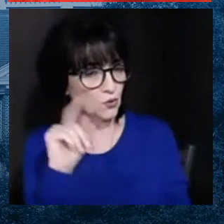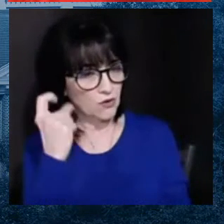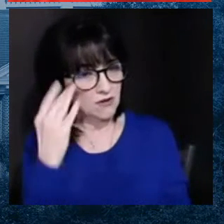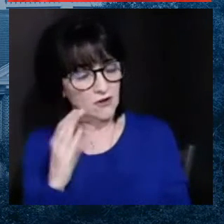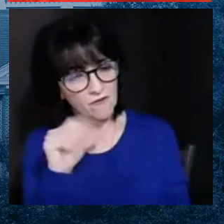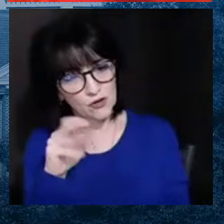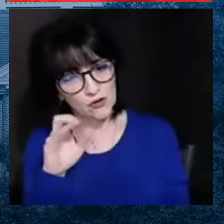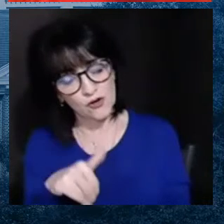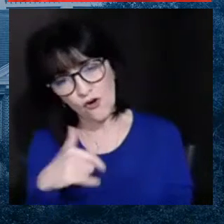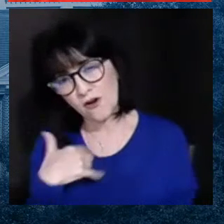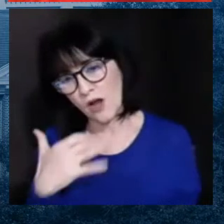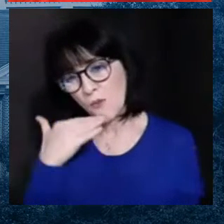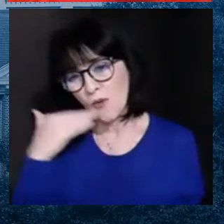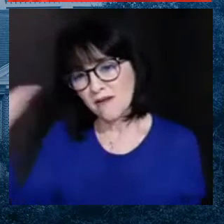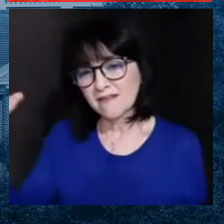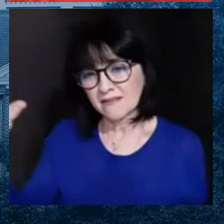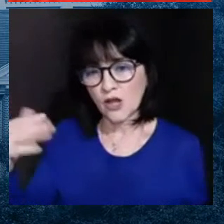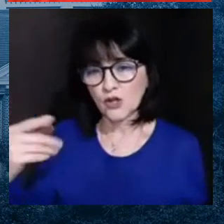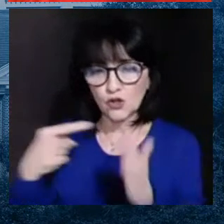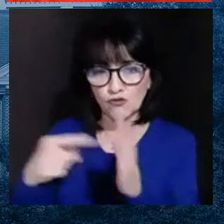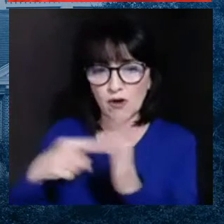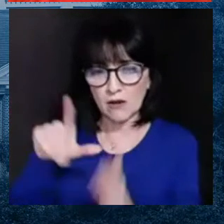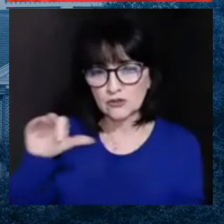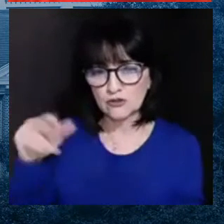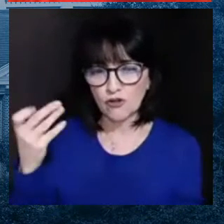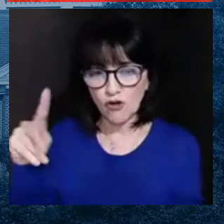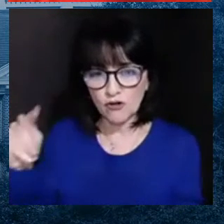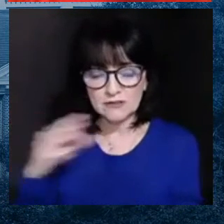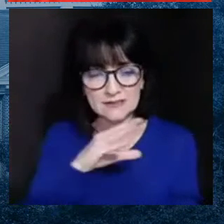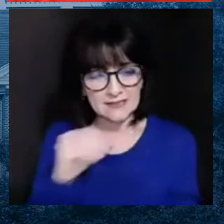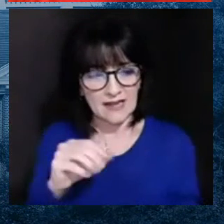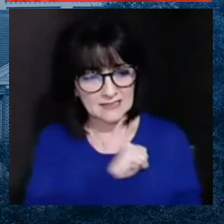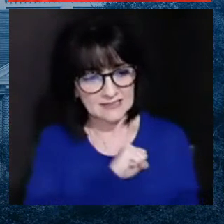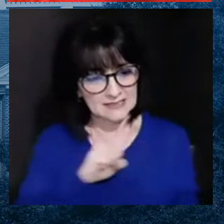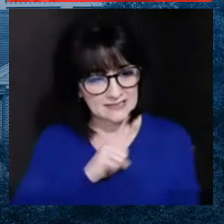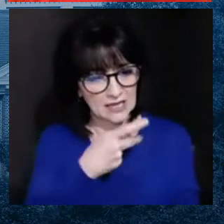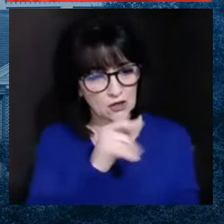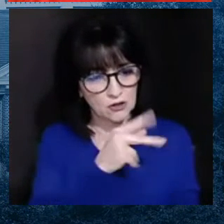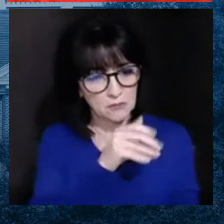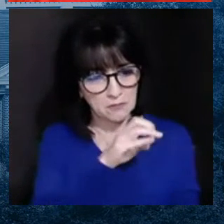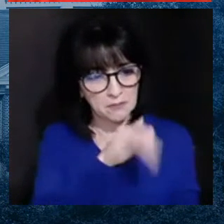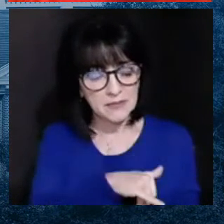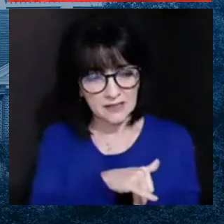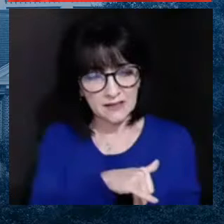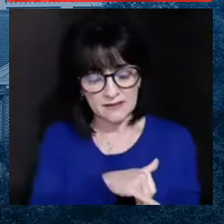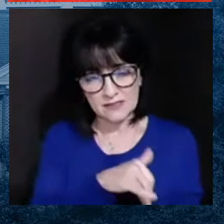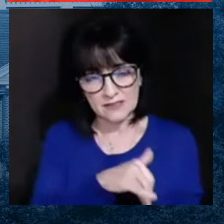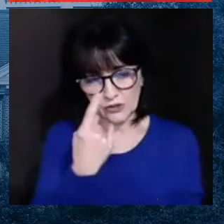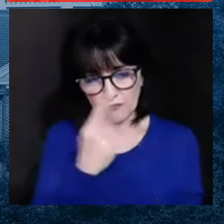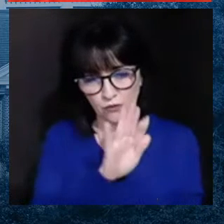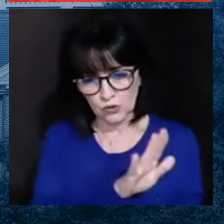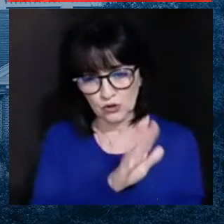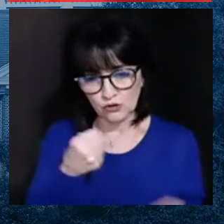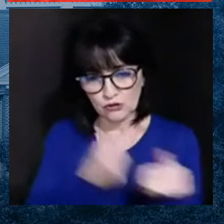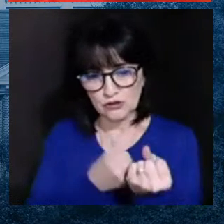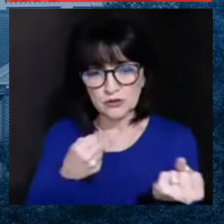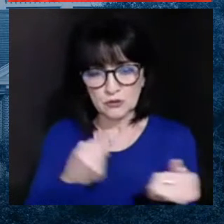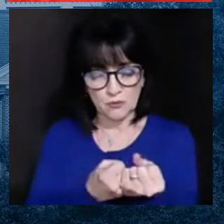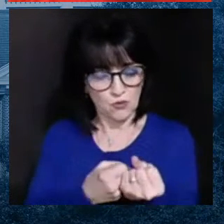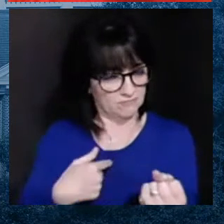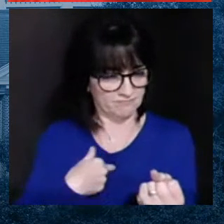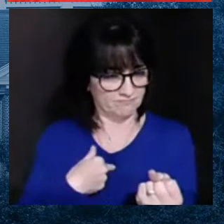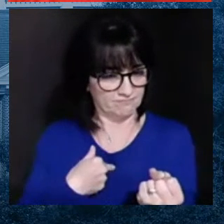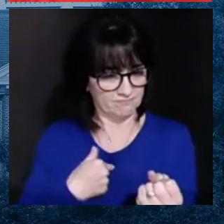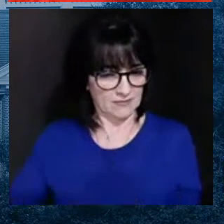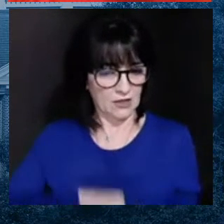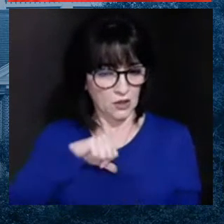Senator Pinckney for your support and sponsorship of this bill. I'm honored to be here representing the Delaware School Counselor Association. We